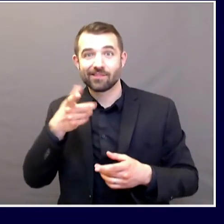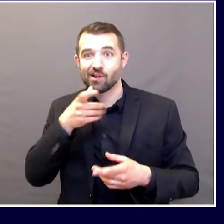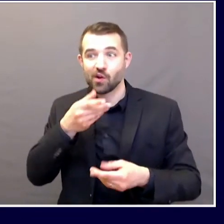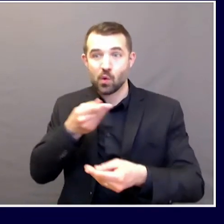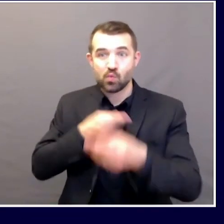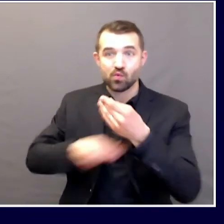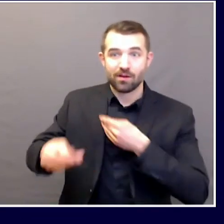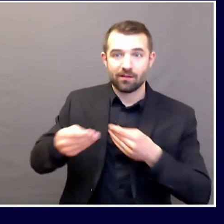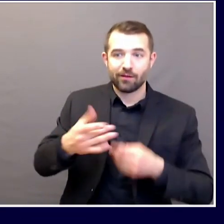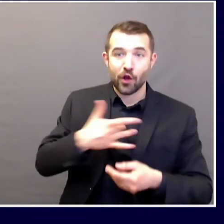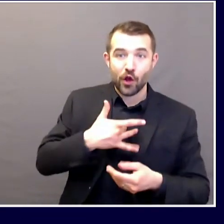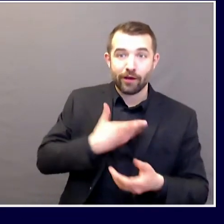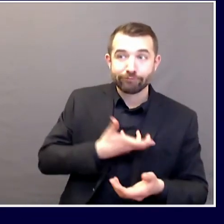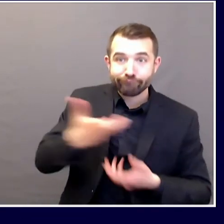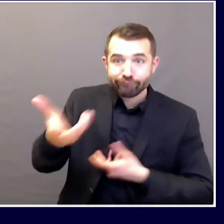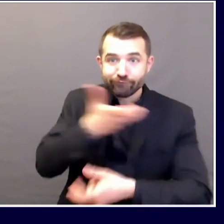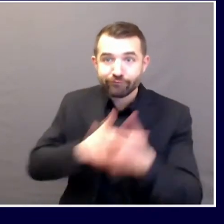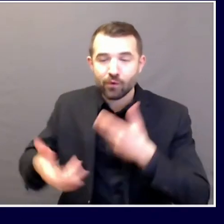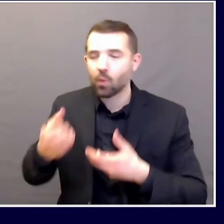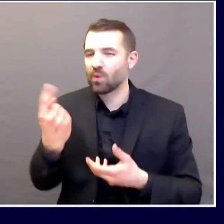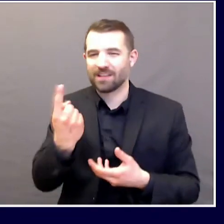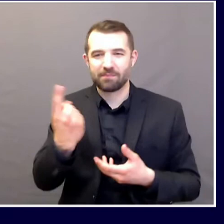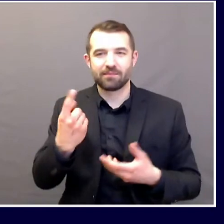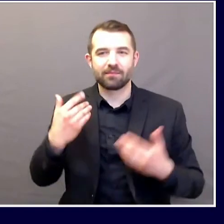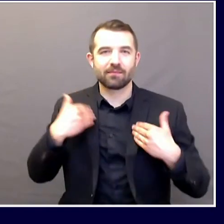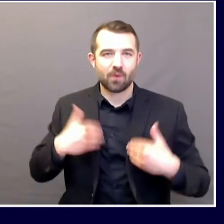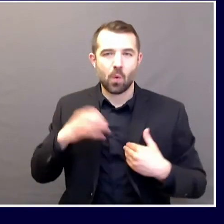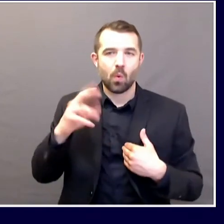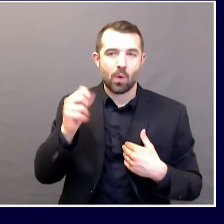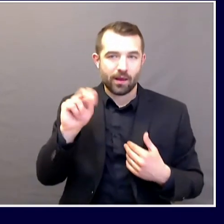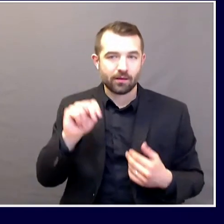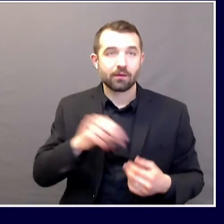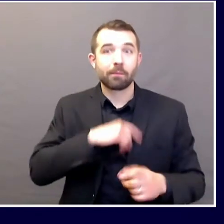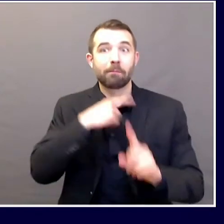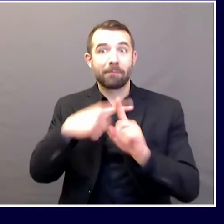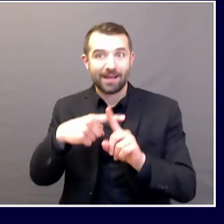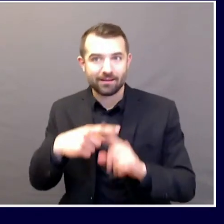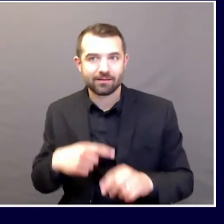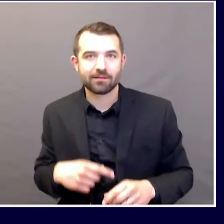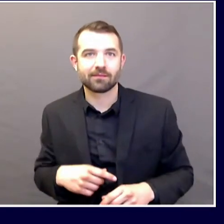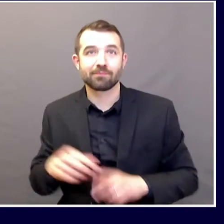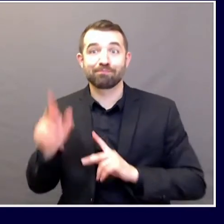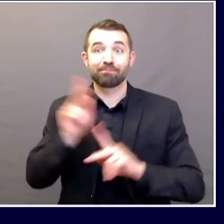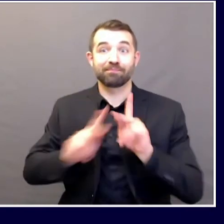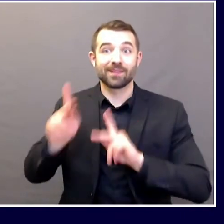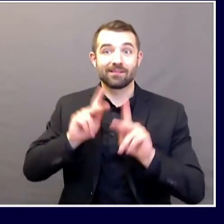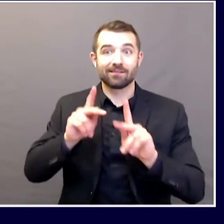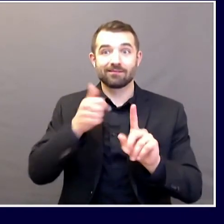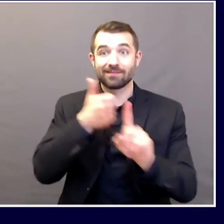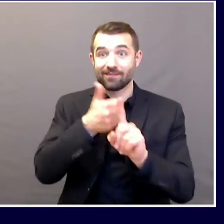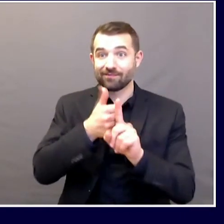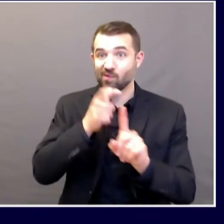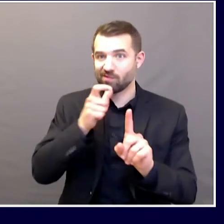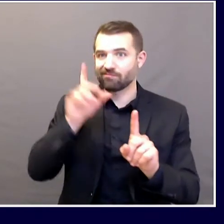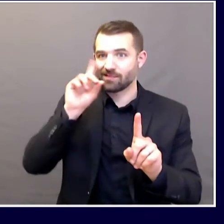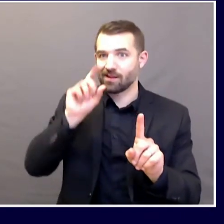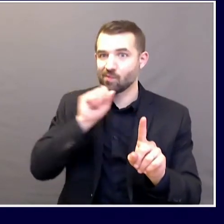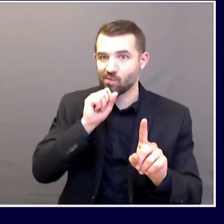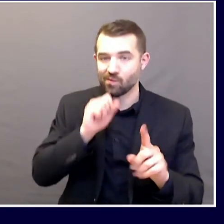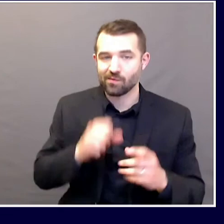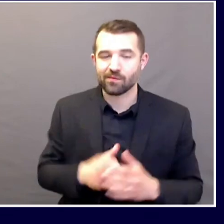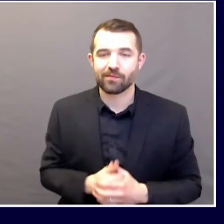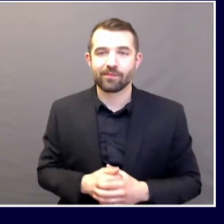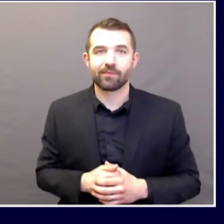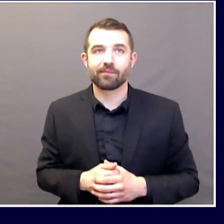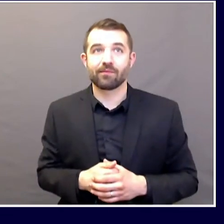the analysis that's been done among individuals or around individuals who have Down syndrome as well. And at this time, we're not